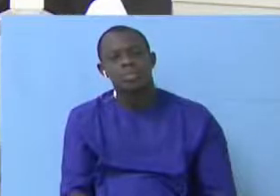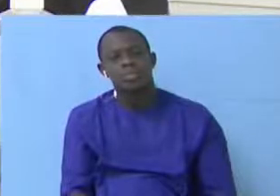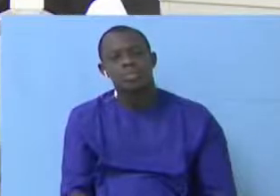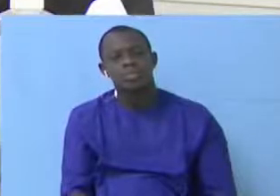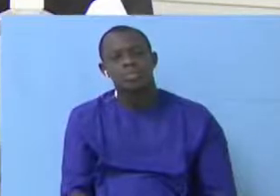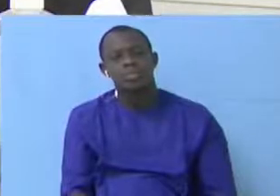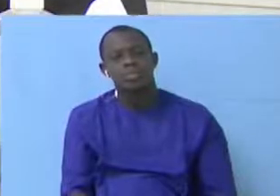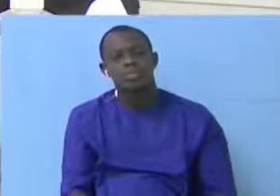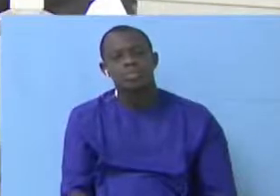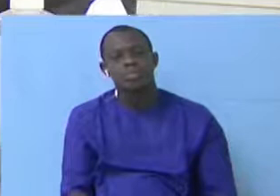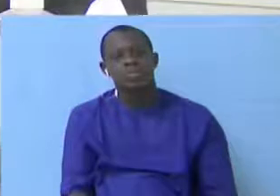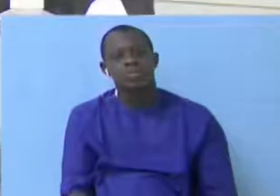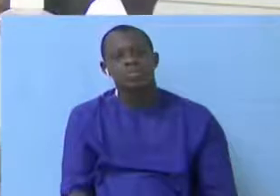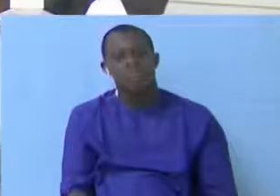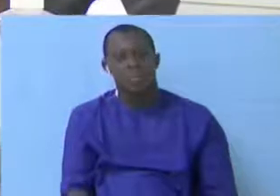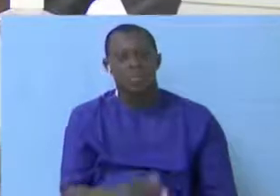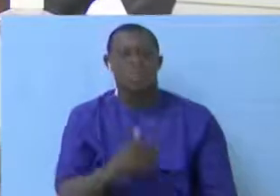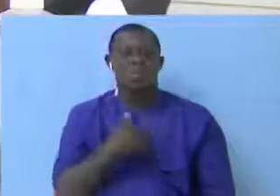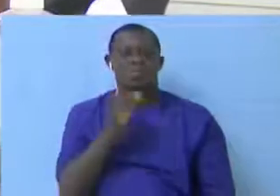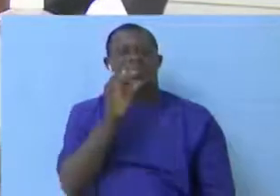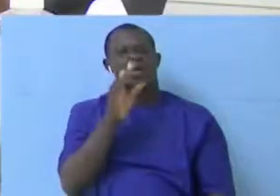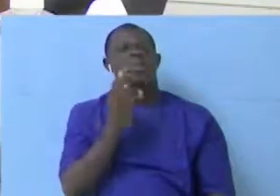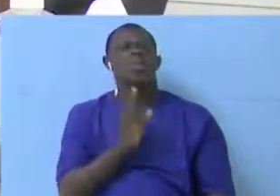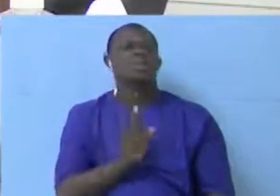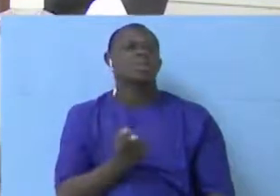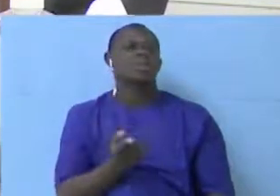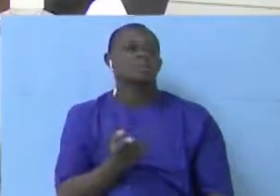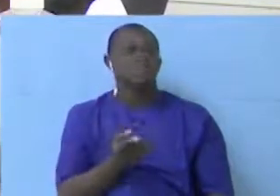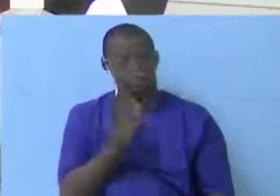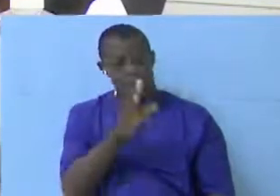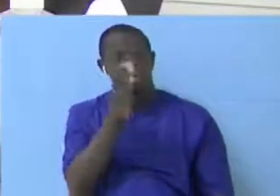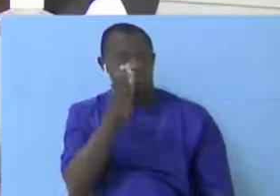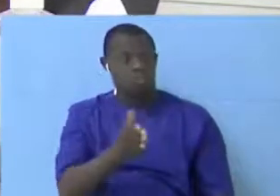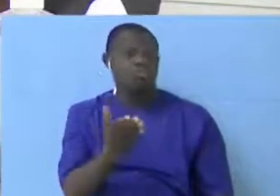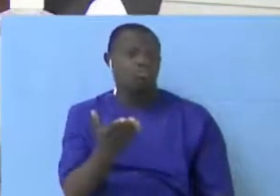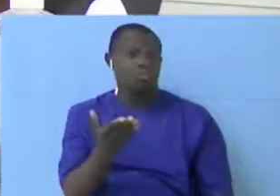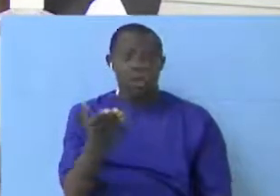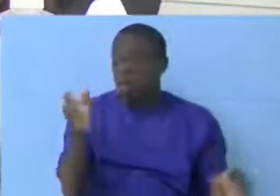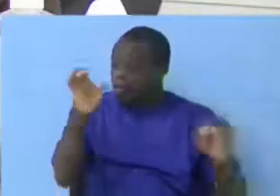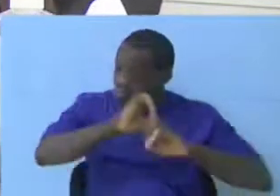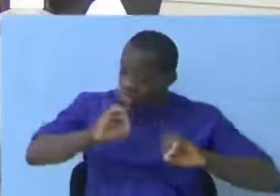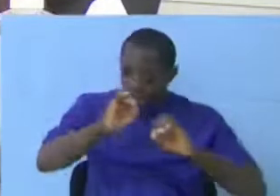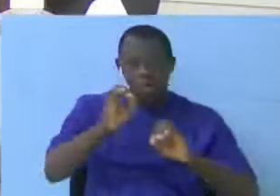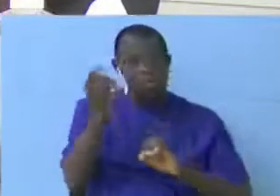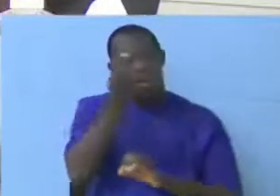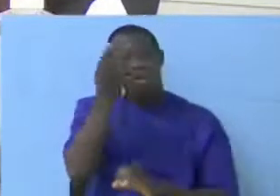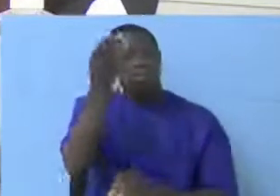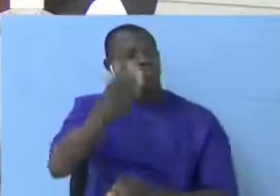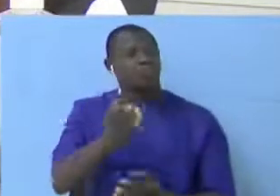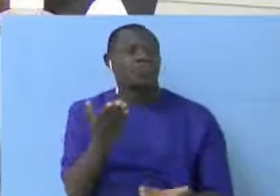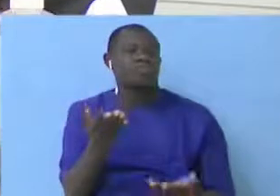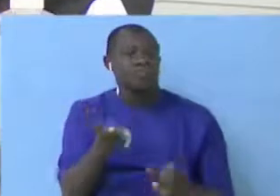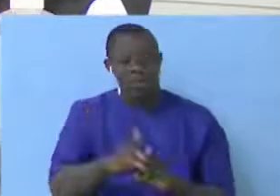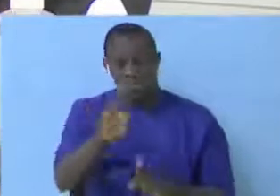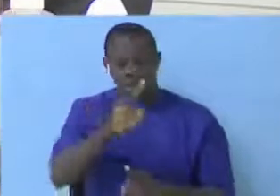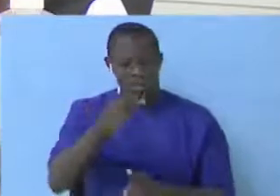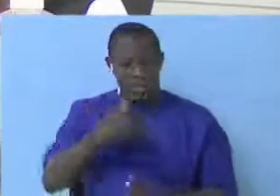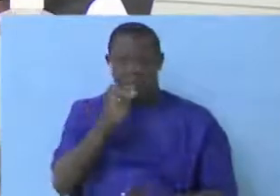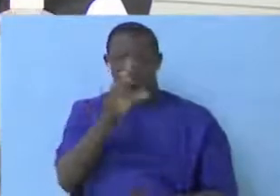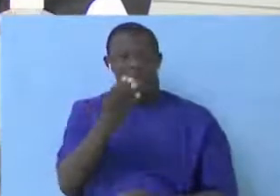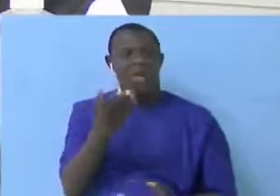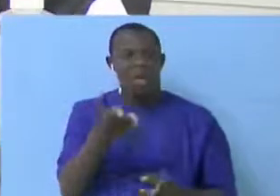What would I say? The truth. Nothing but the truth. But that's what I'm saying. I don't know what